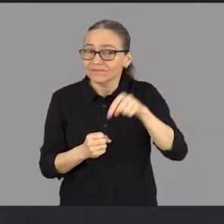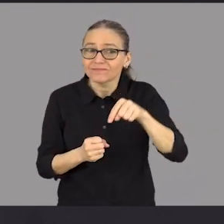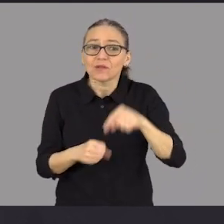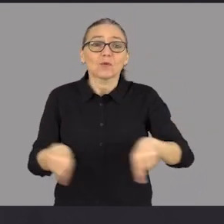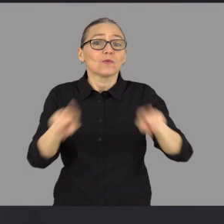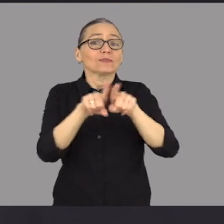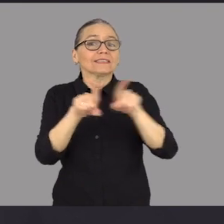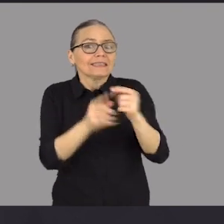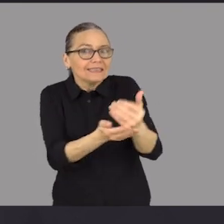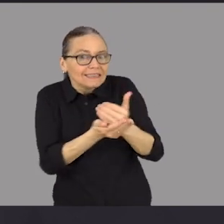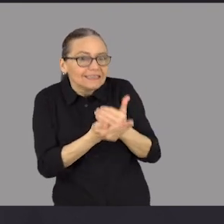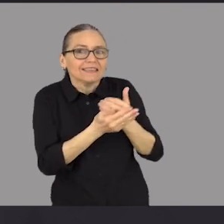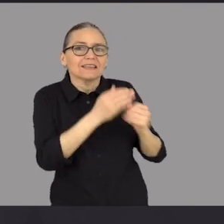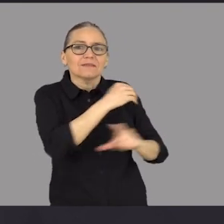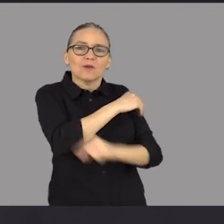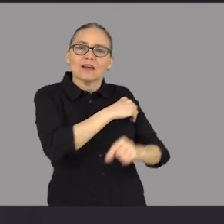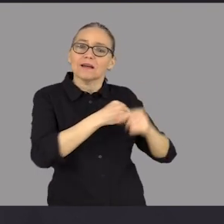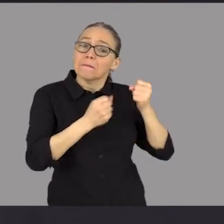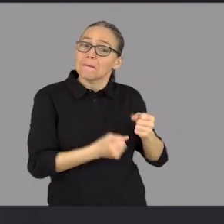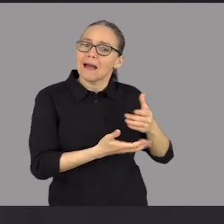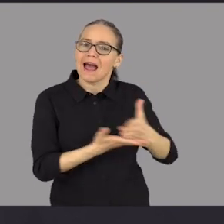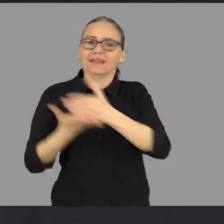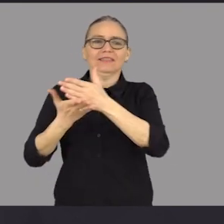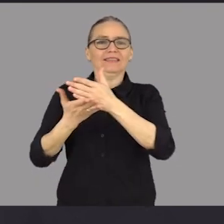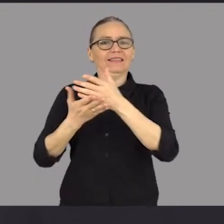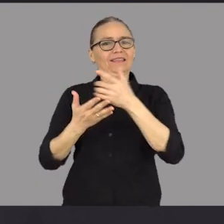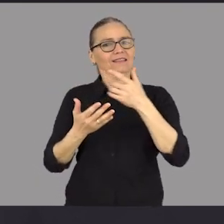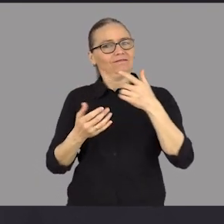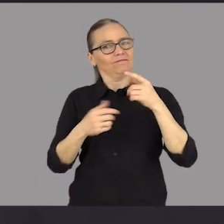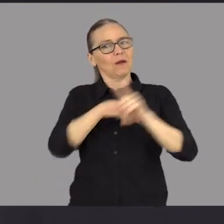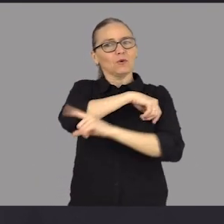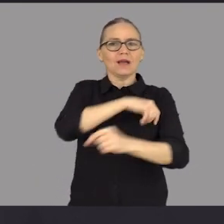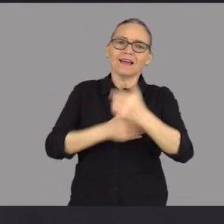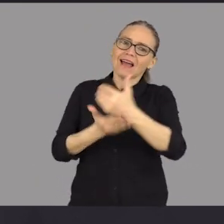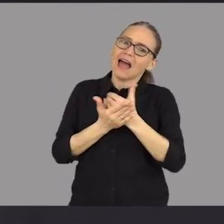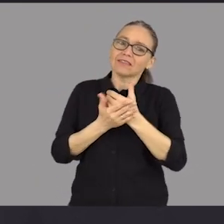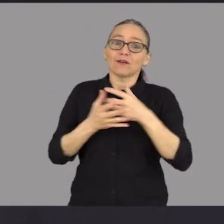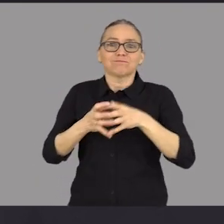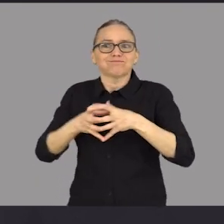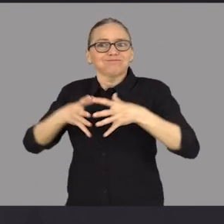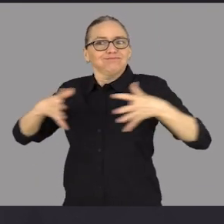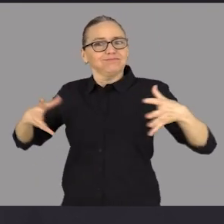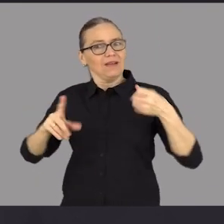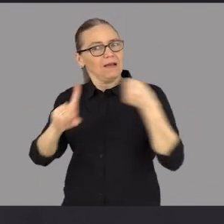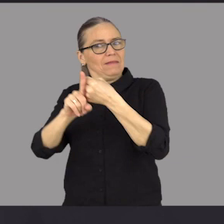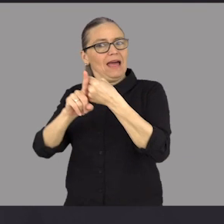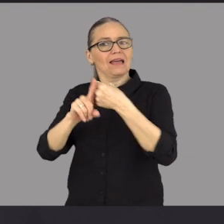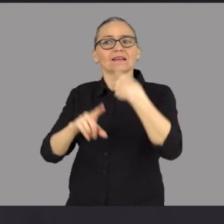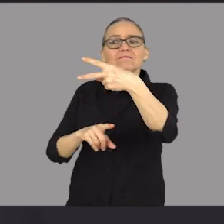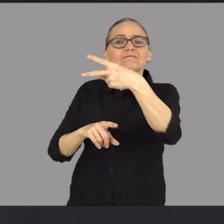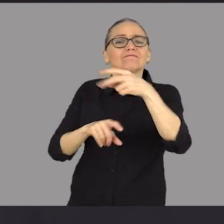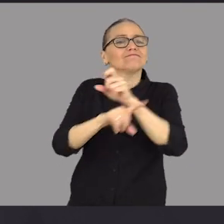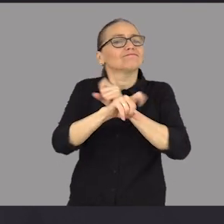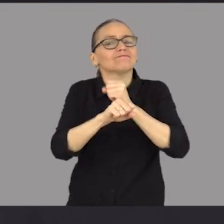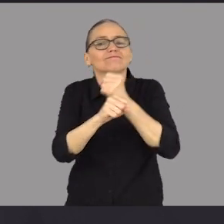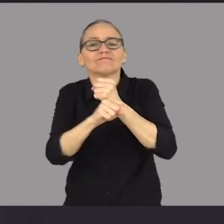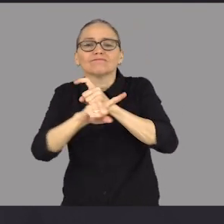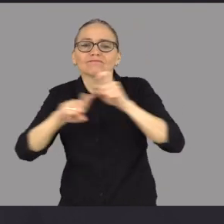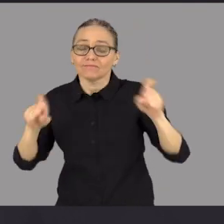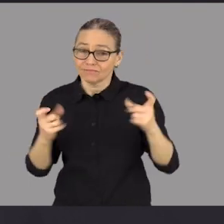allow you to tap into diverse labor pools and broaden the scope and impact of your business.